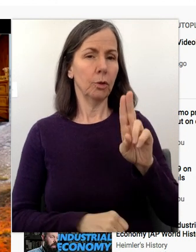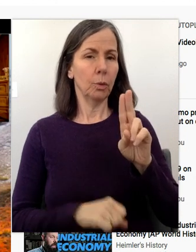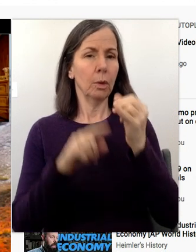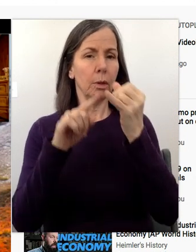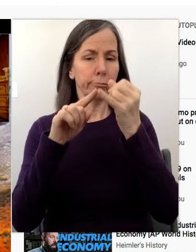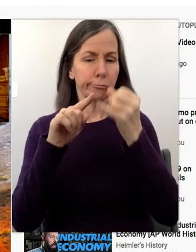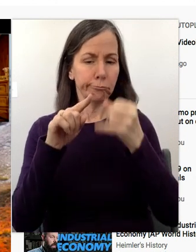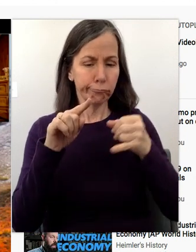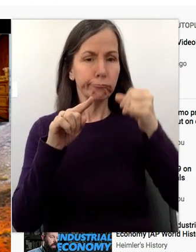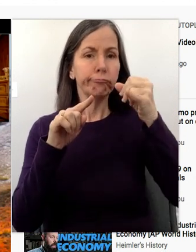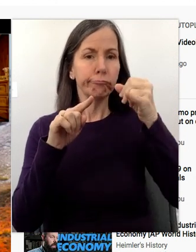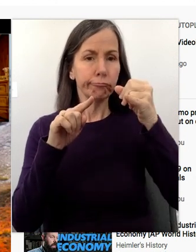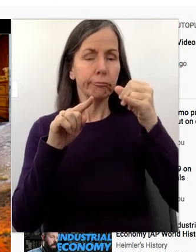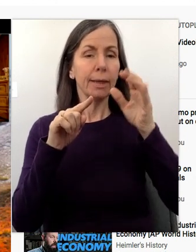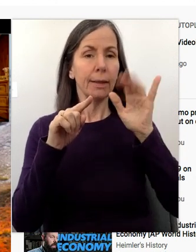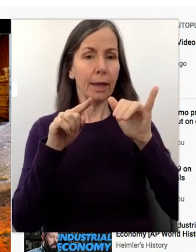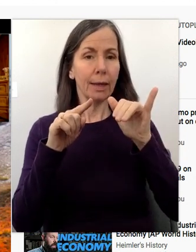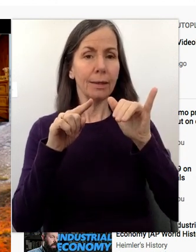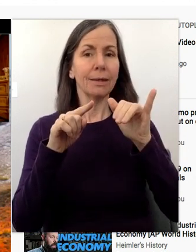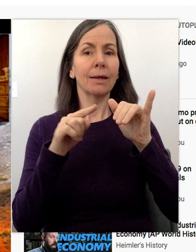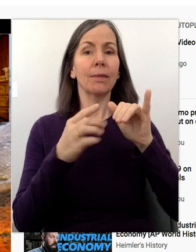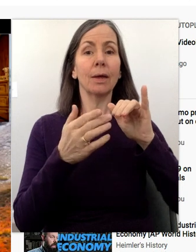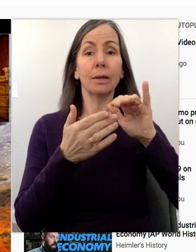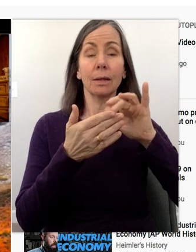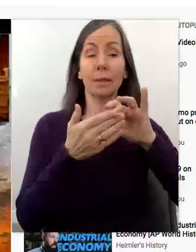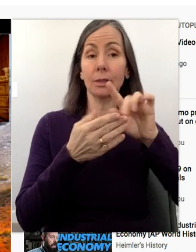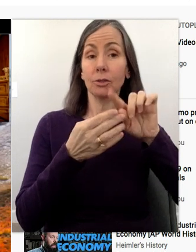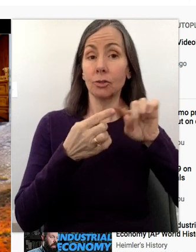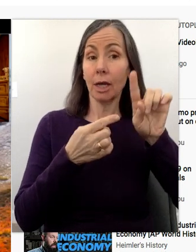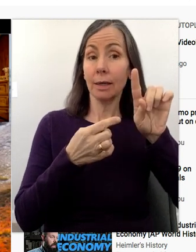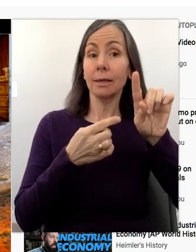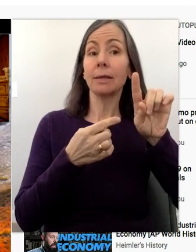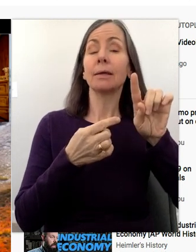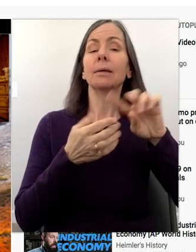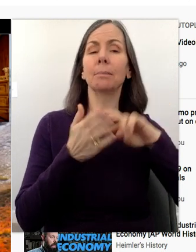Then I'm going to click the check mark in the top corner.